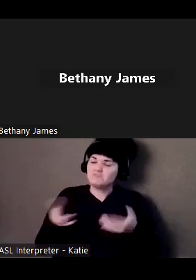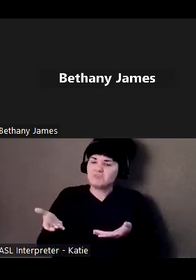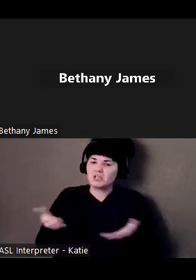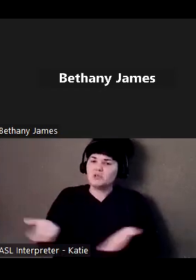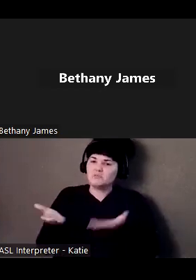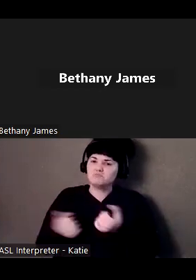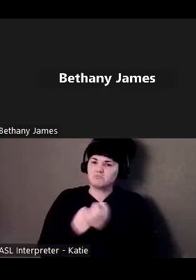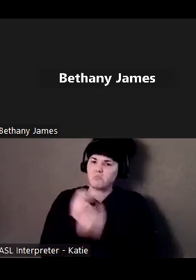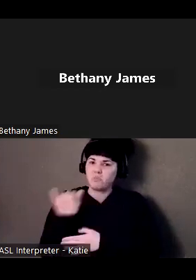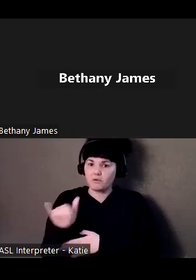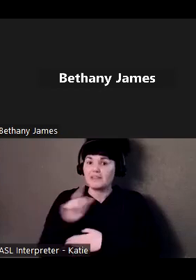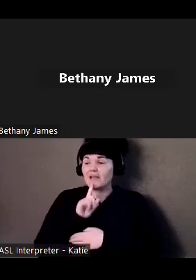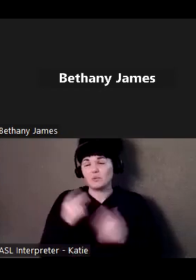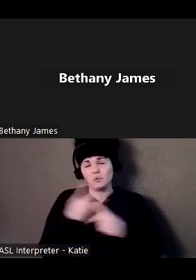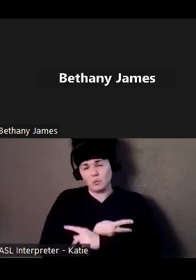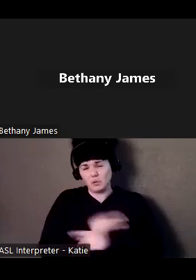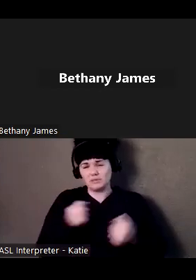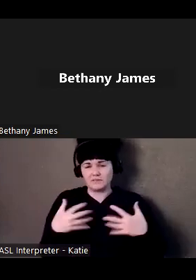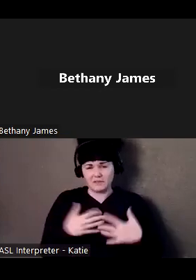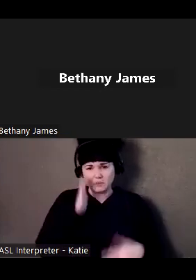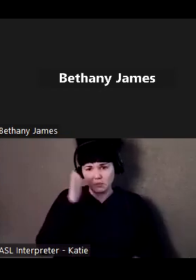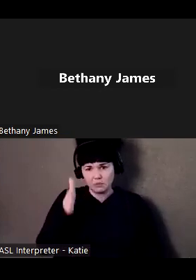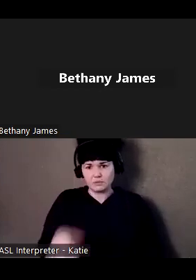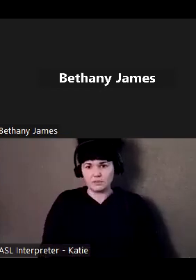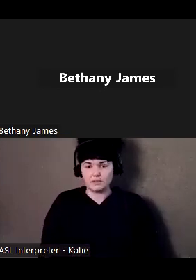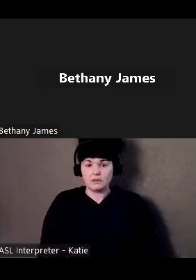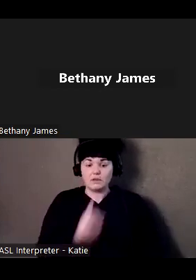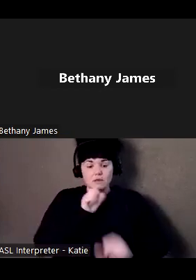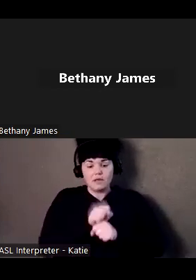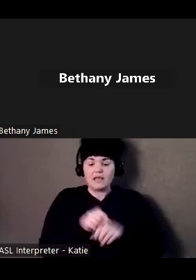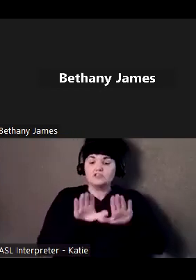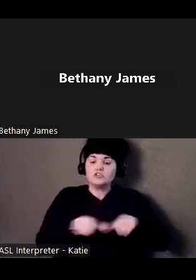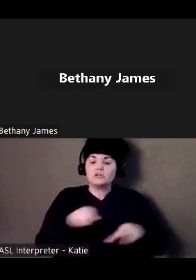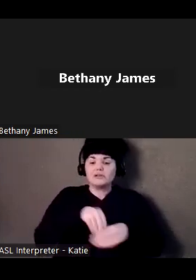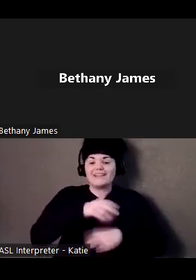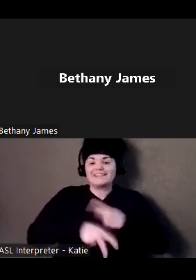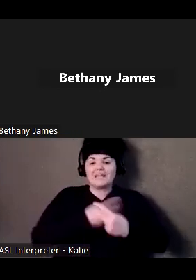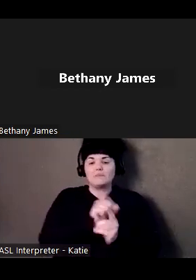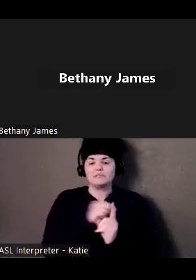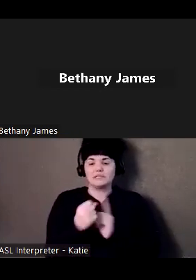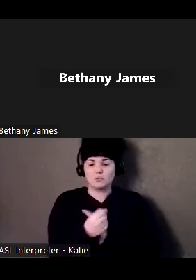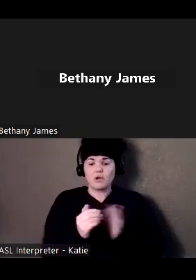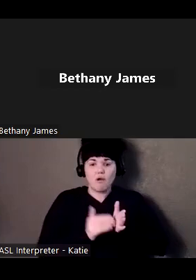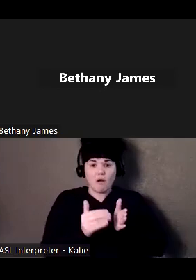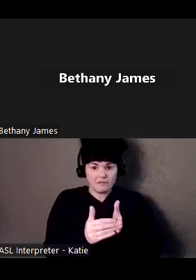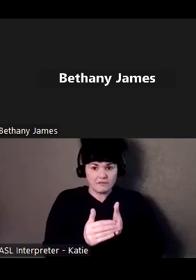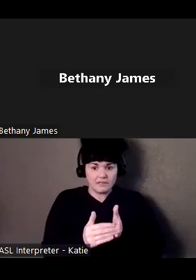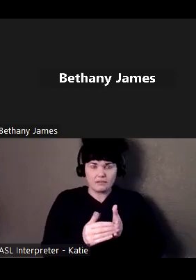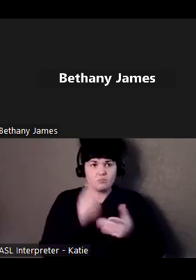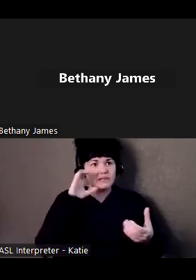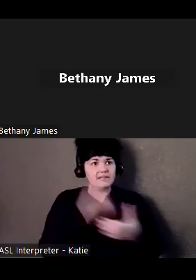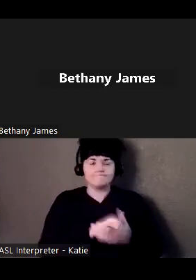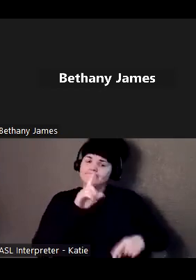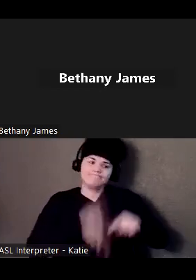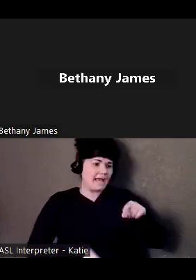term. Indeed, children in these situations often develop the belief that they are unable to cope with